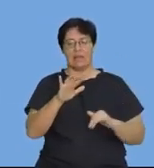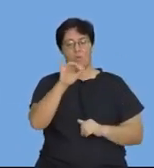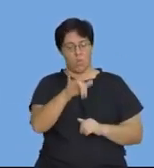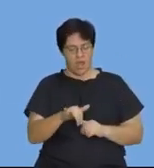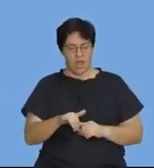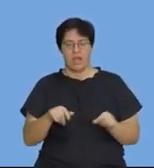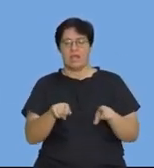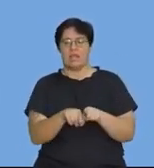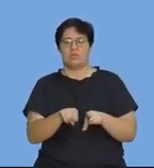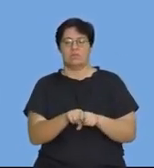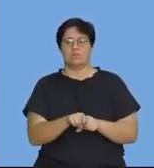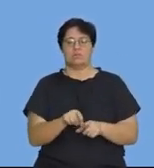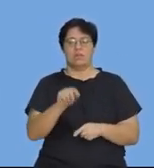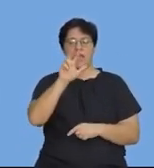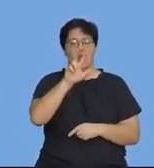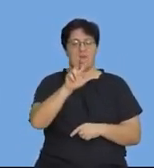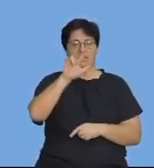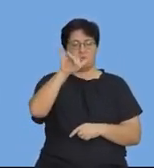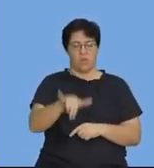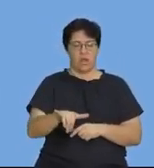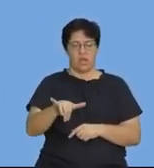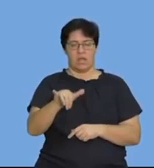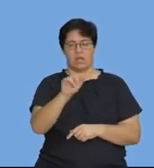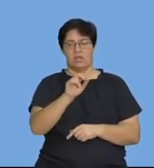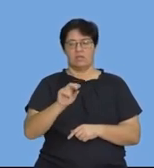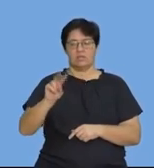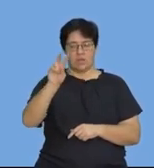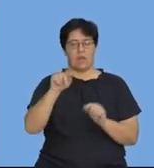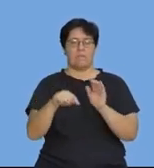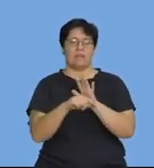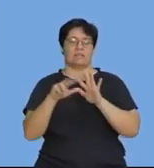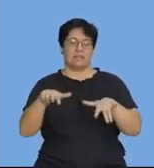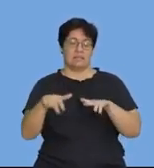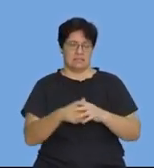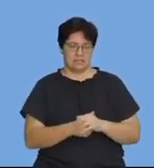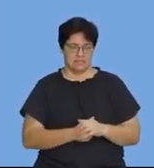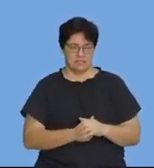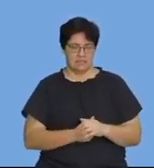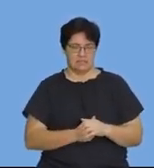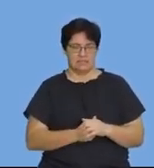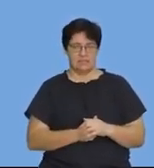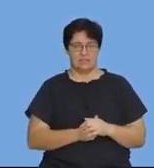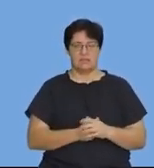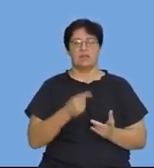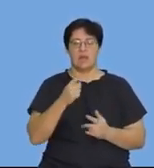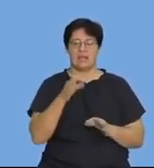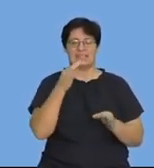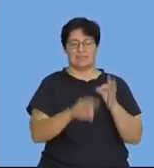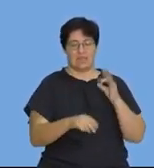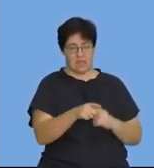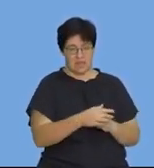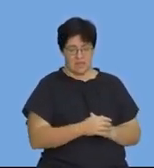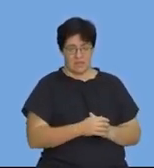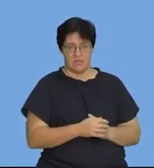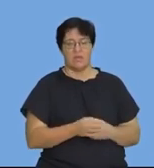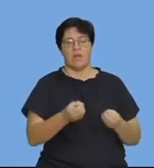to 8y squared minus 18, right? And then you simplify this quickly. It therefore gives